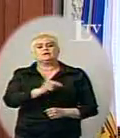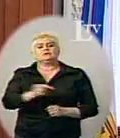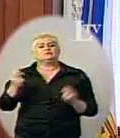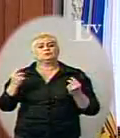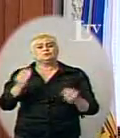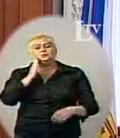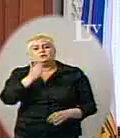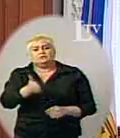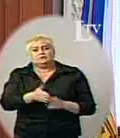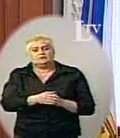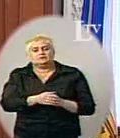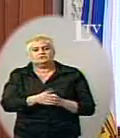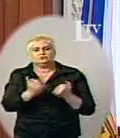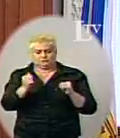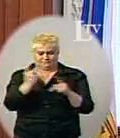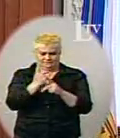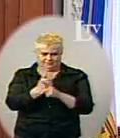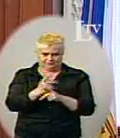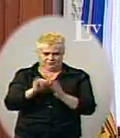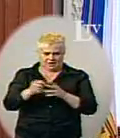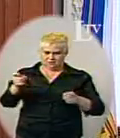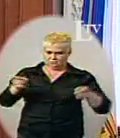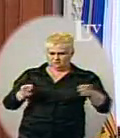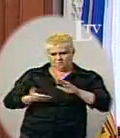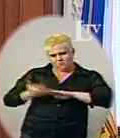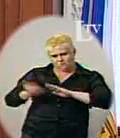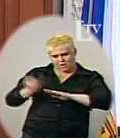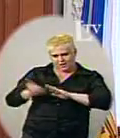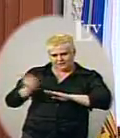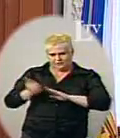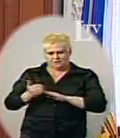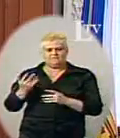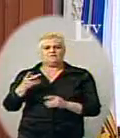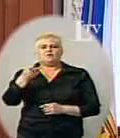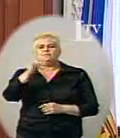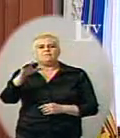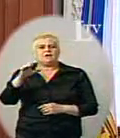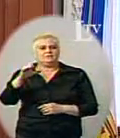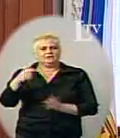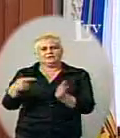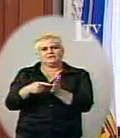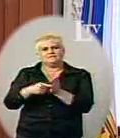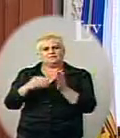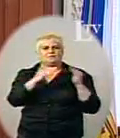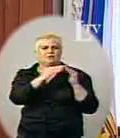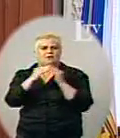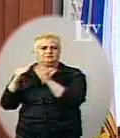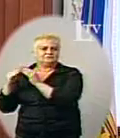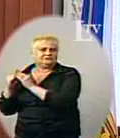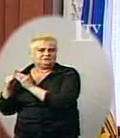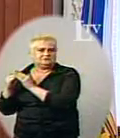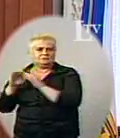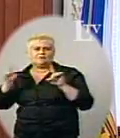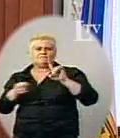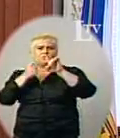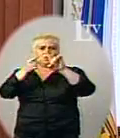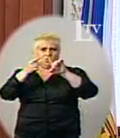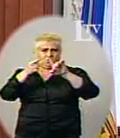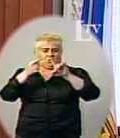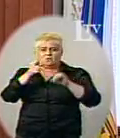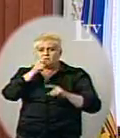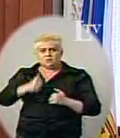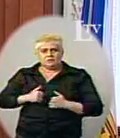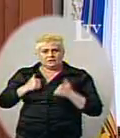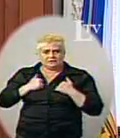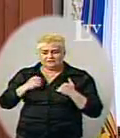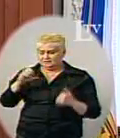bring forward new ways to manage and diversify public and affordable housing that will support seniors,